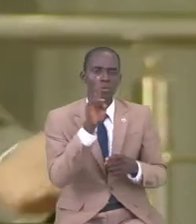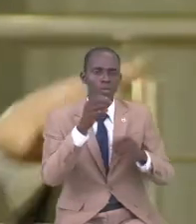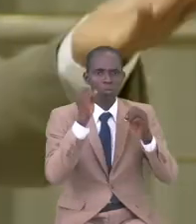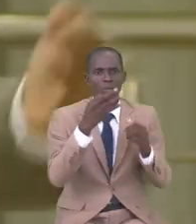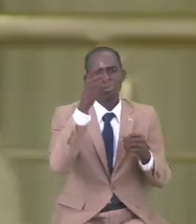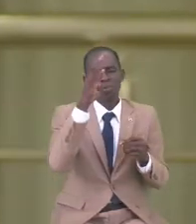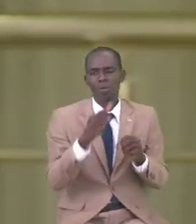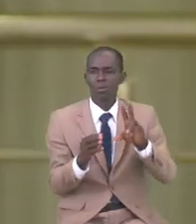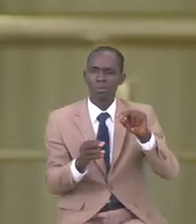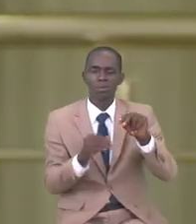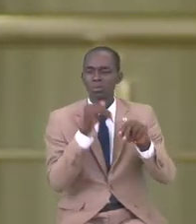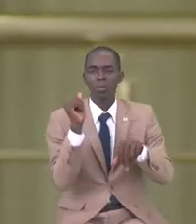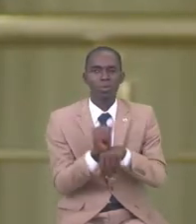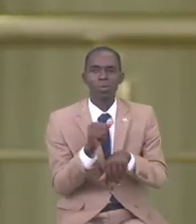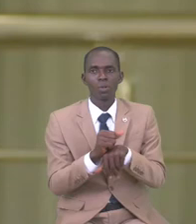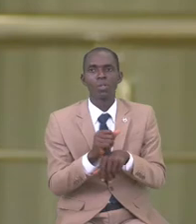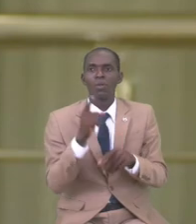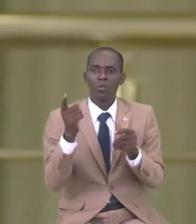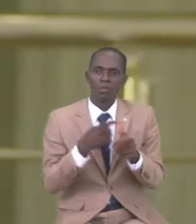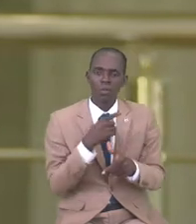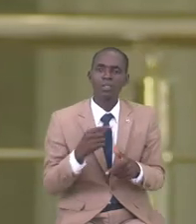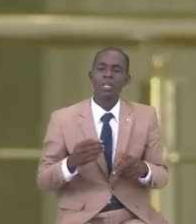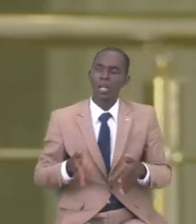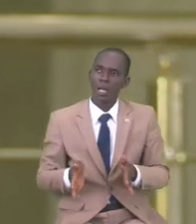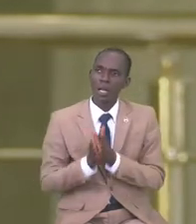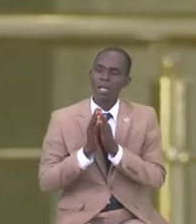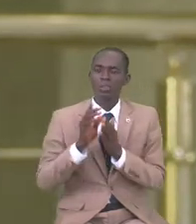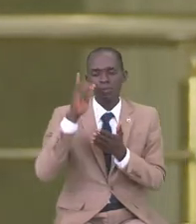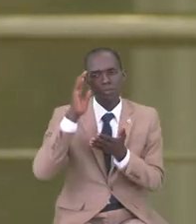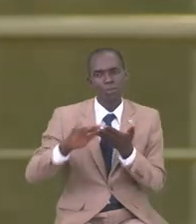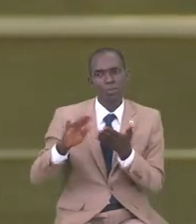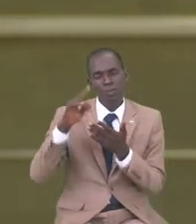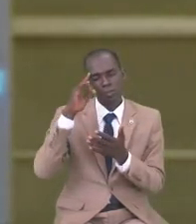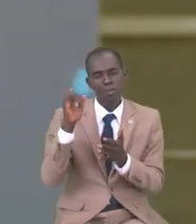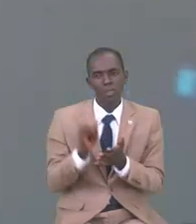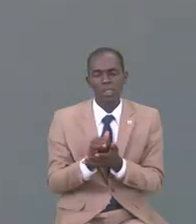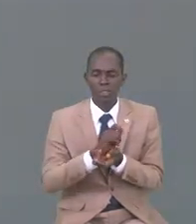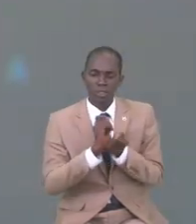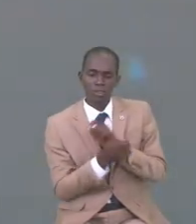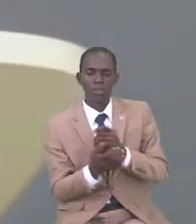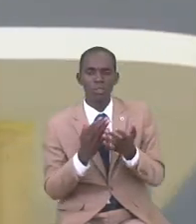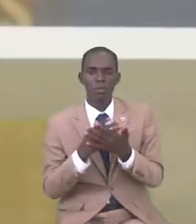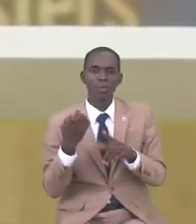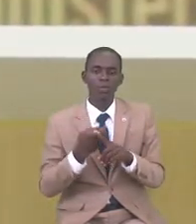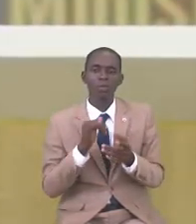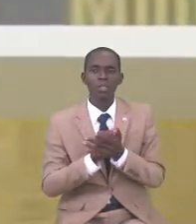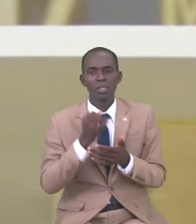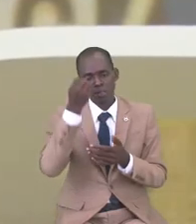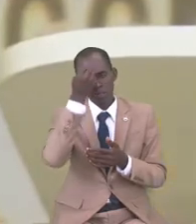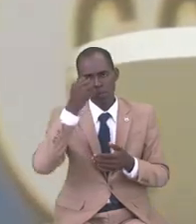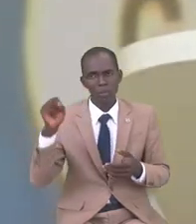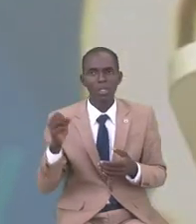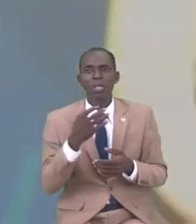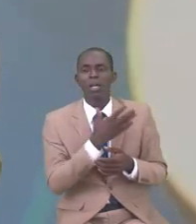word of God, what he told you to do. Apologize for that. Turn around in that area. Be righteous by the grace of